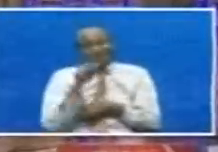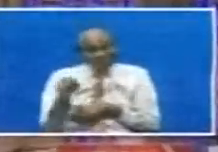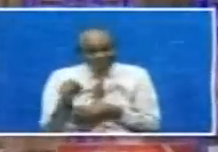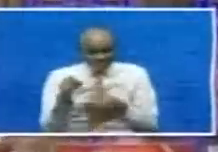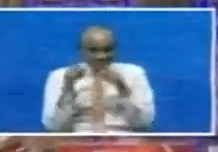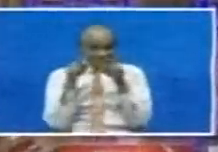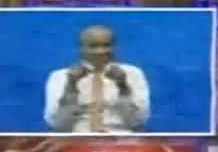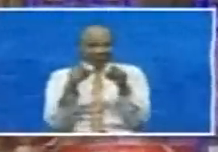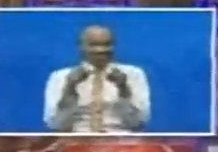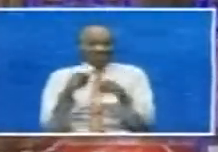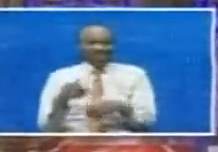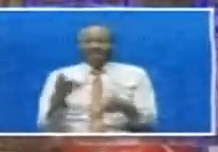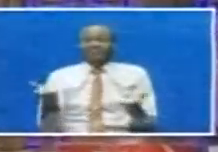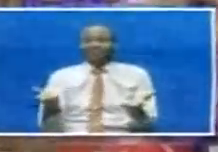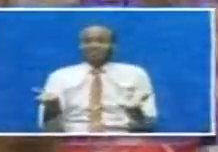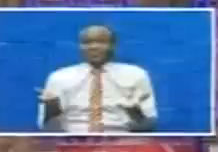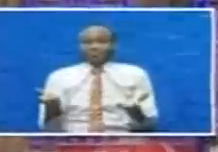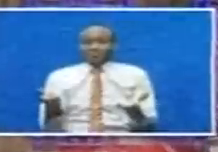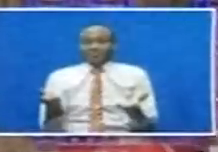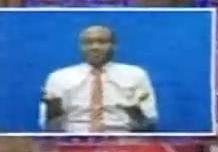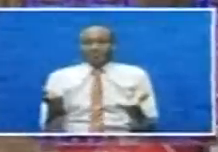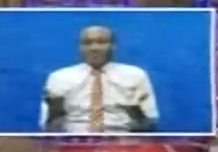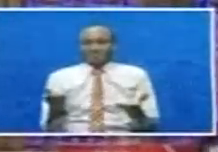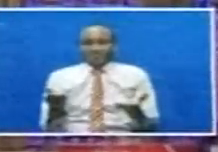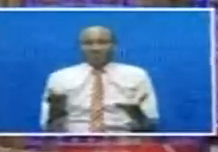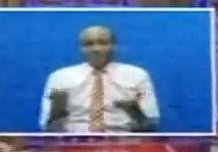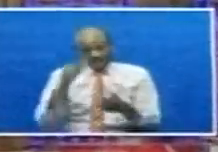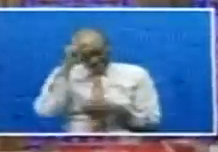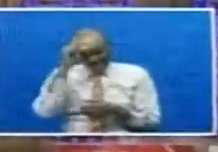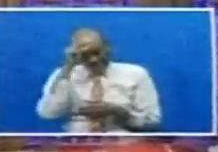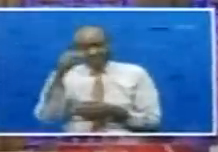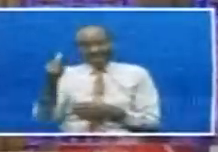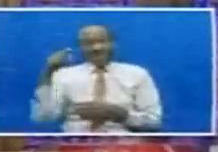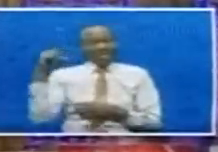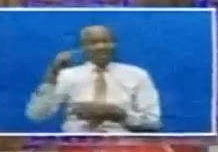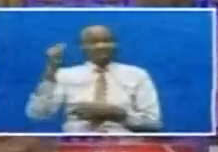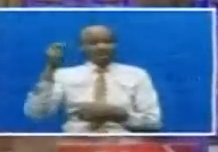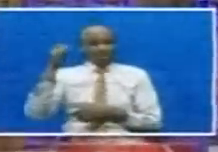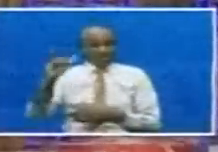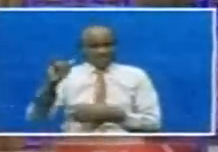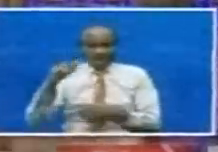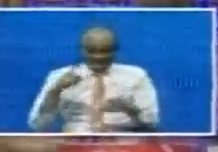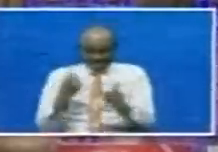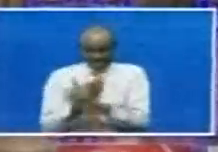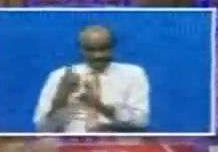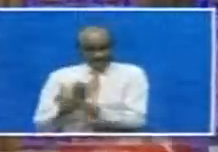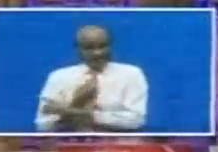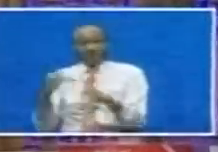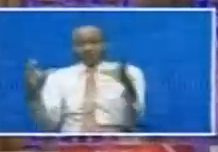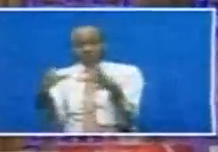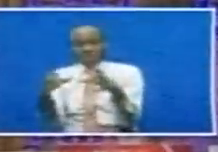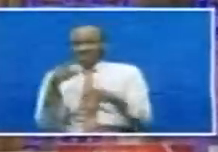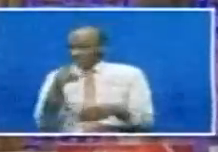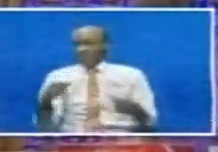touted transformation of government agencies and government parastatals and government-owned entities is